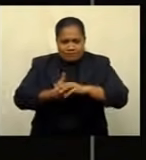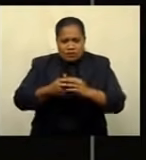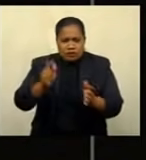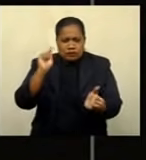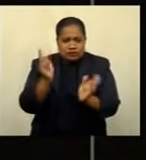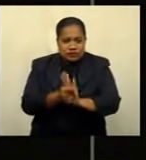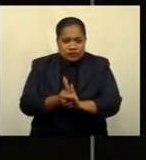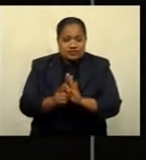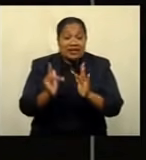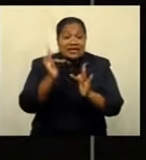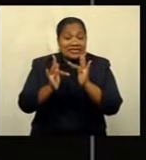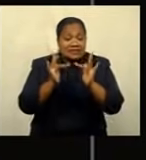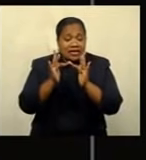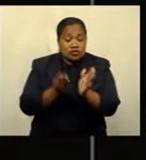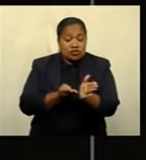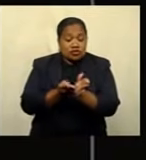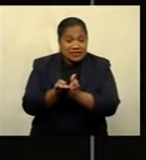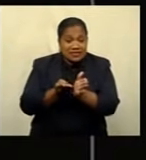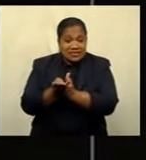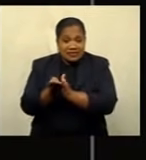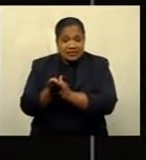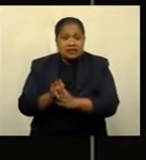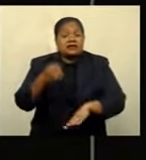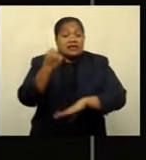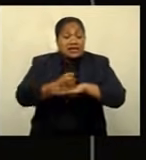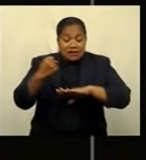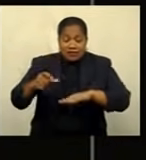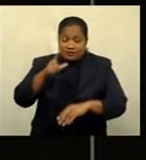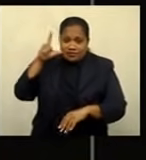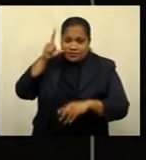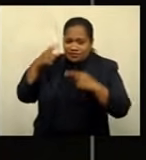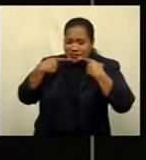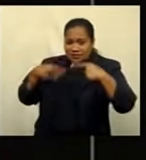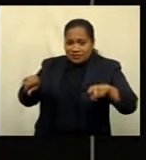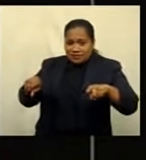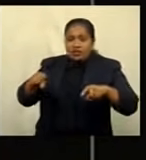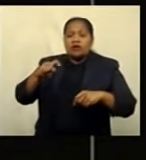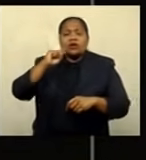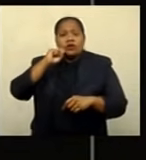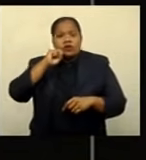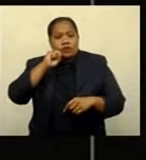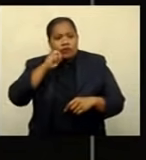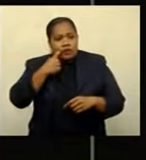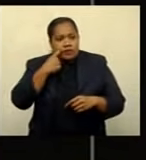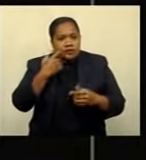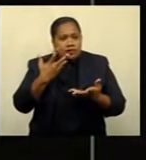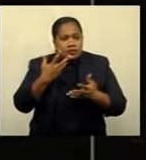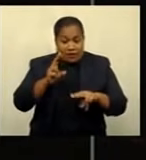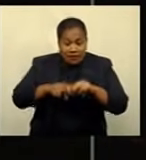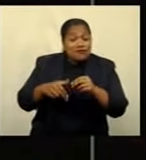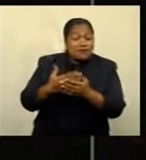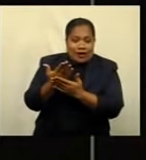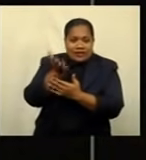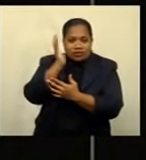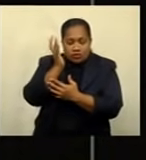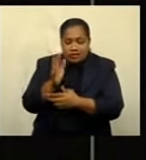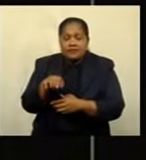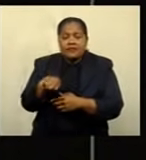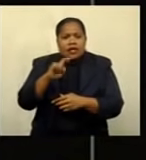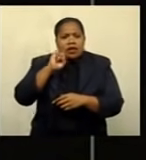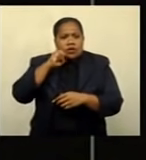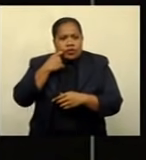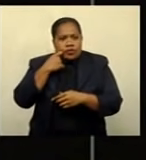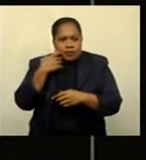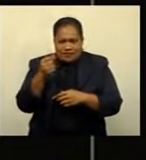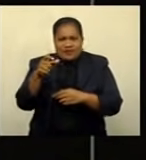reliable internet services. The government announced yesterday that it will be on Friday, that it will be pressing ahead with its